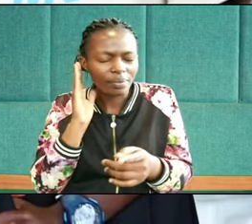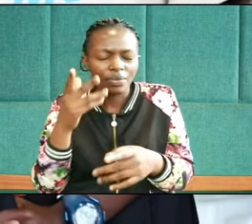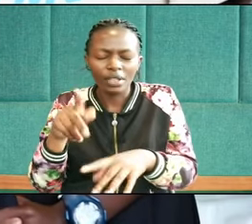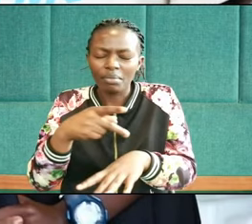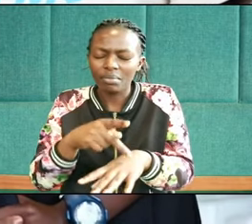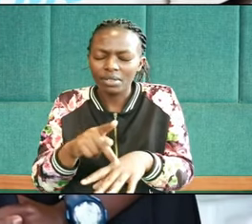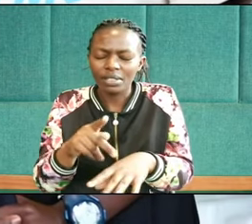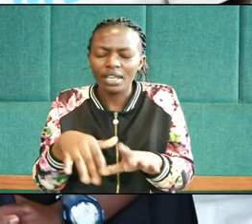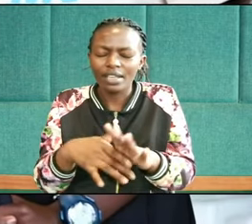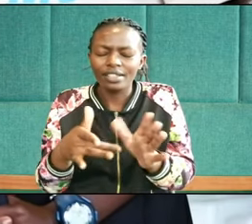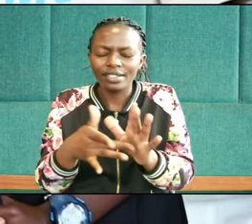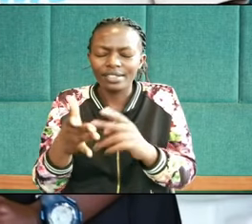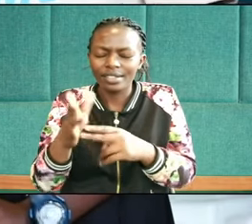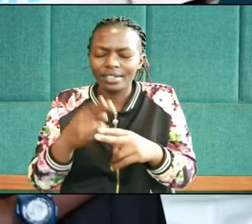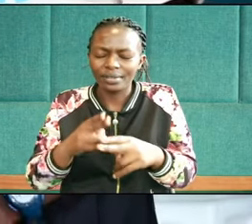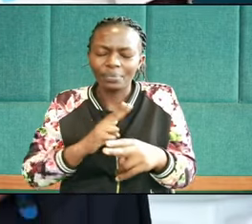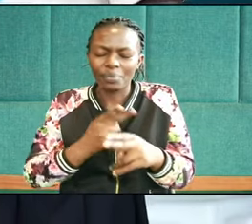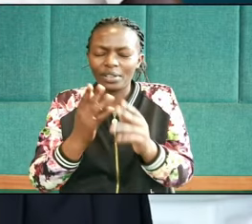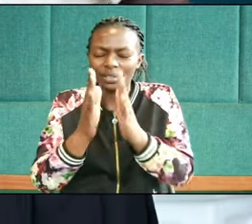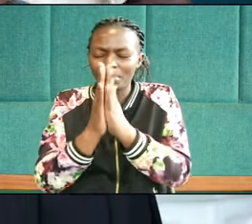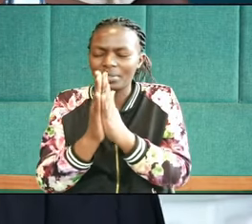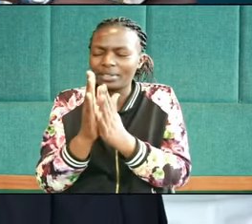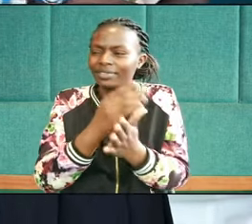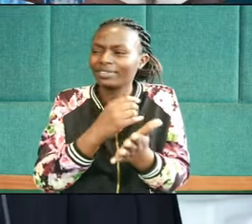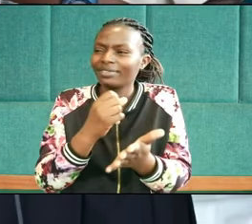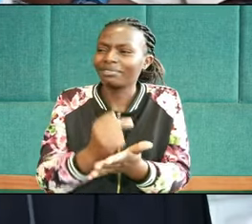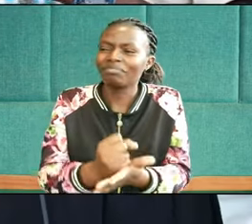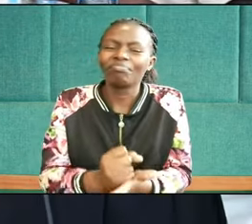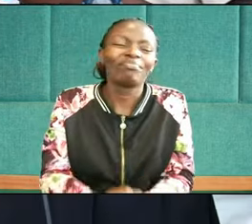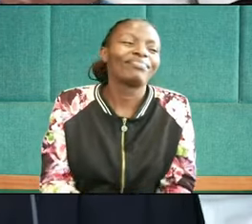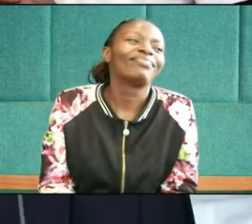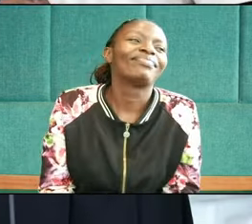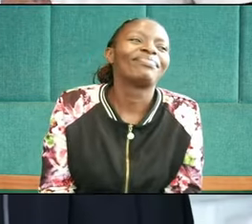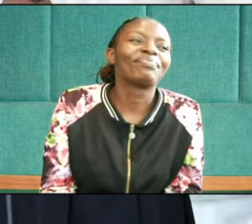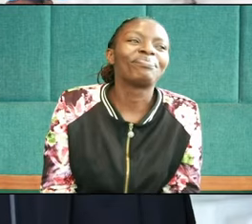on stage. In Jesus' name we pray, amen. Amen.